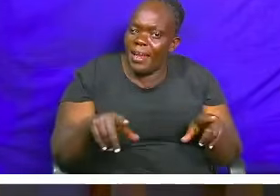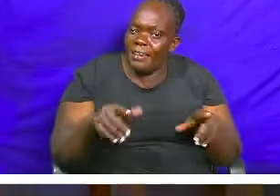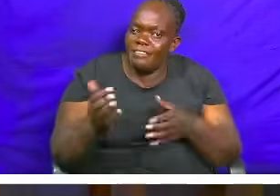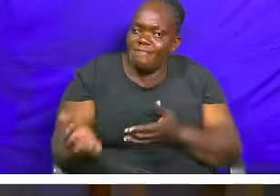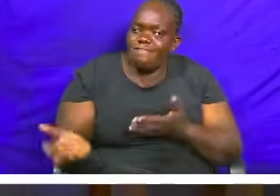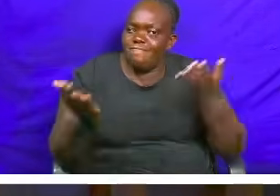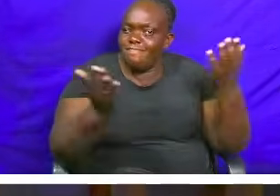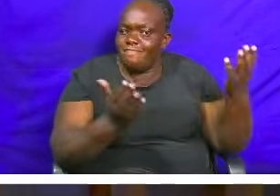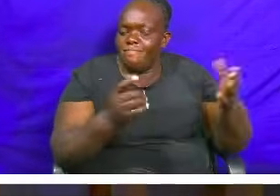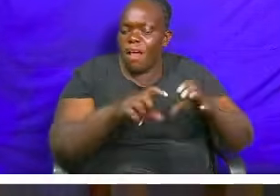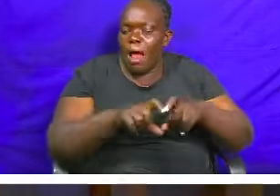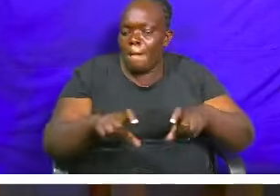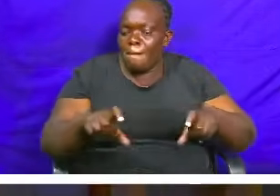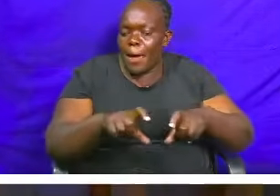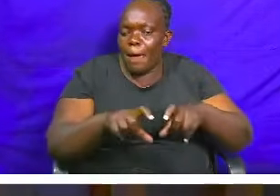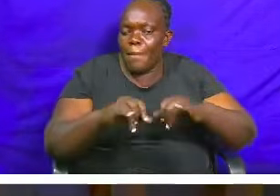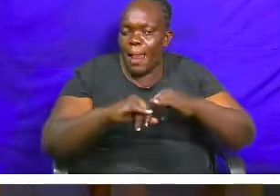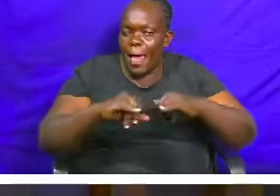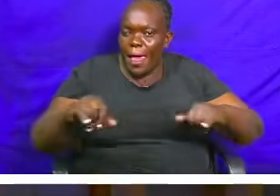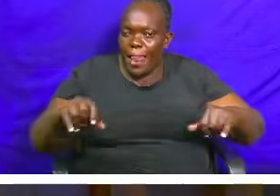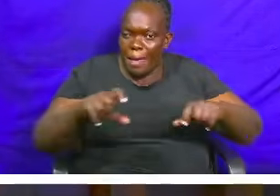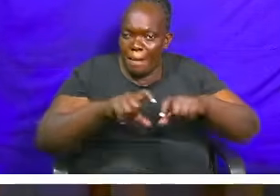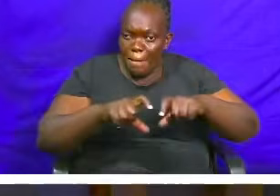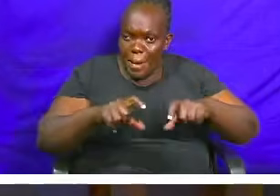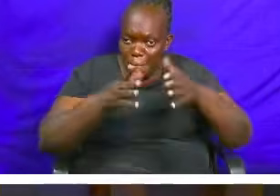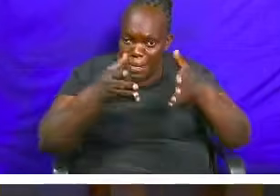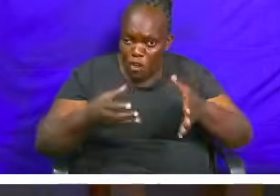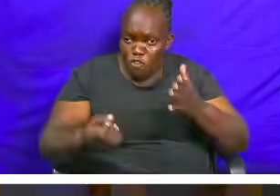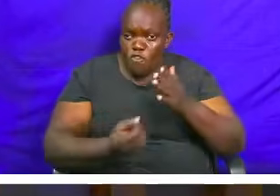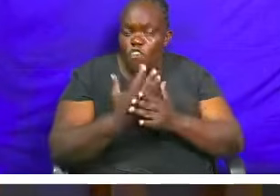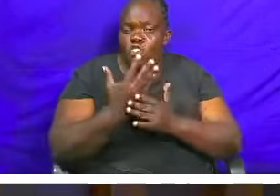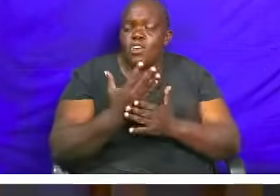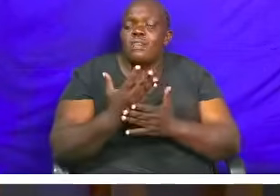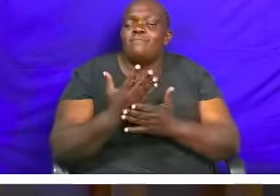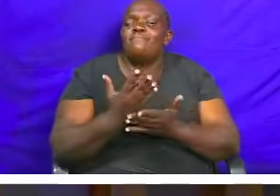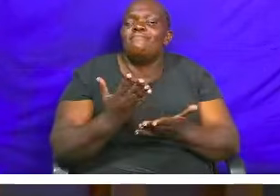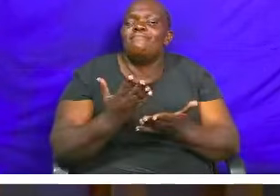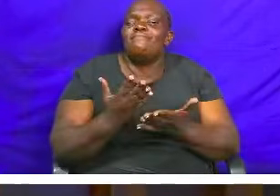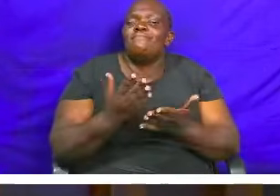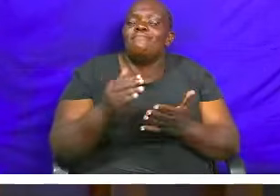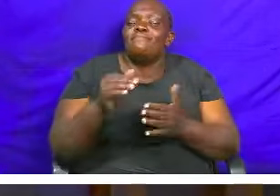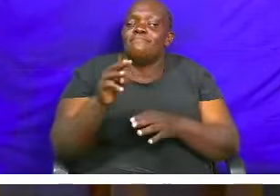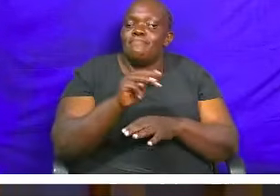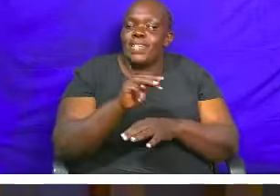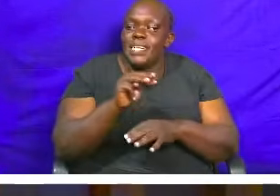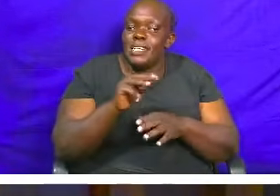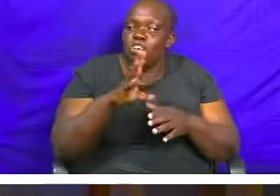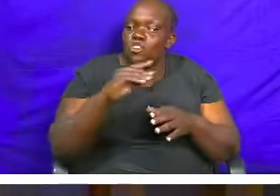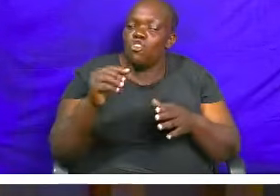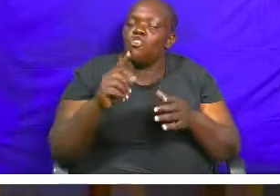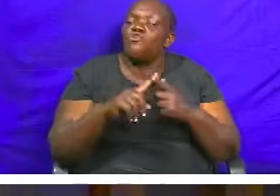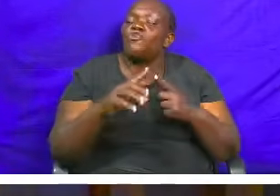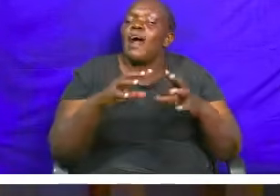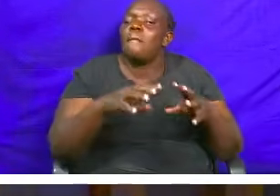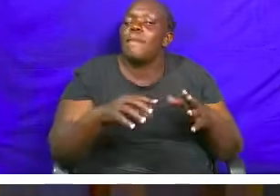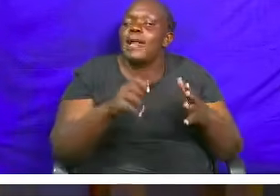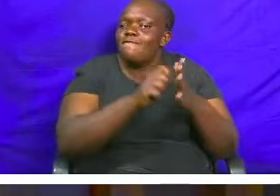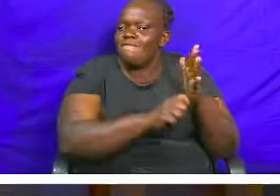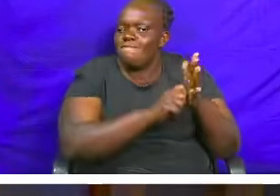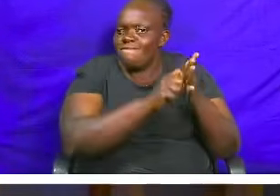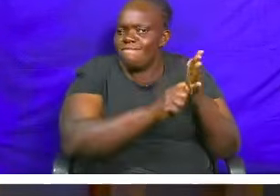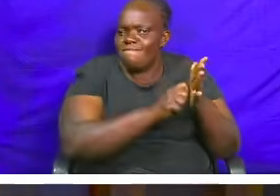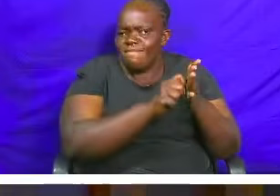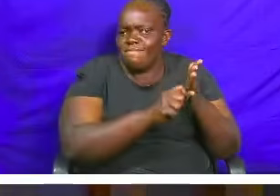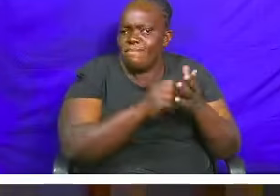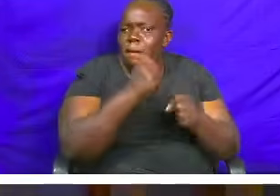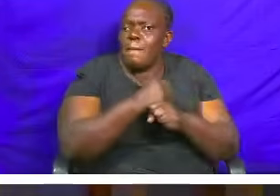using a pipeline. So the pipeline now forms part of the midstream. Okay. And then it goes to a refinery, then it is the refining process